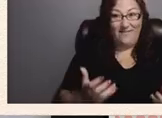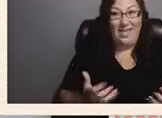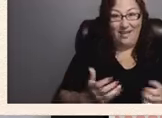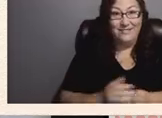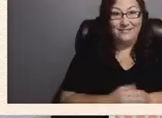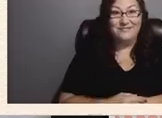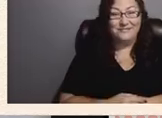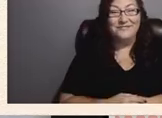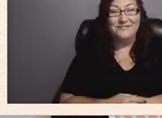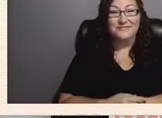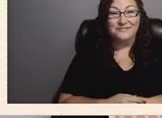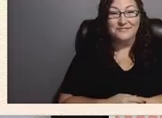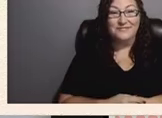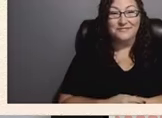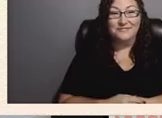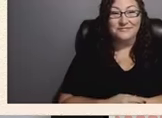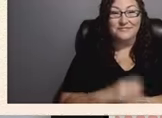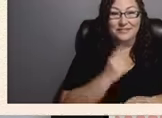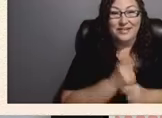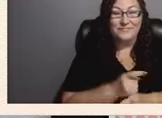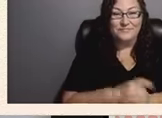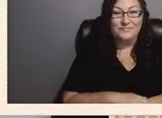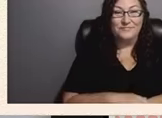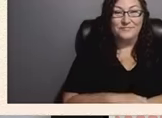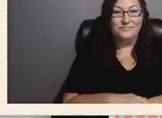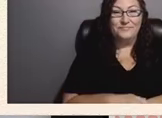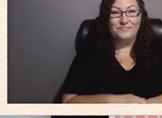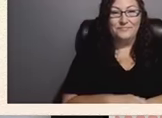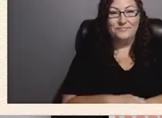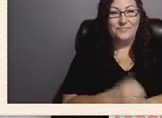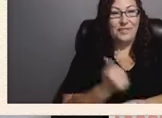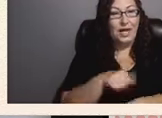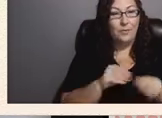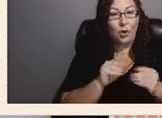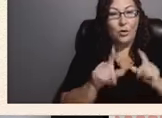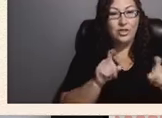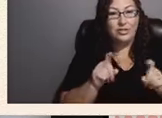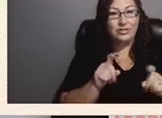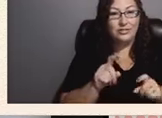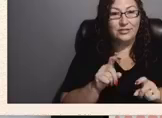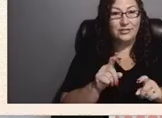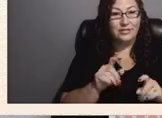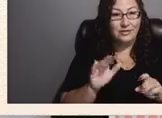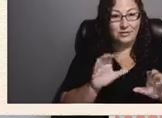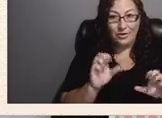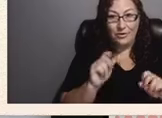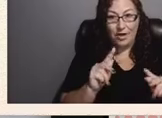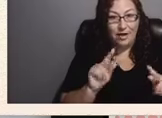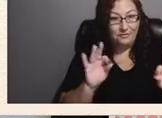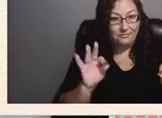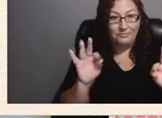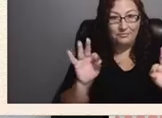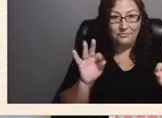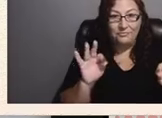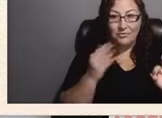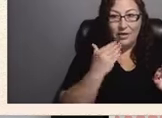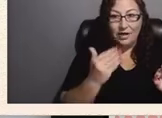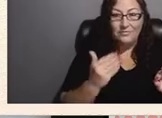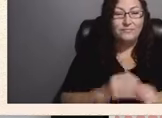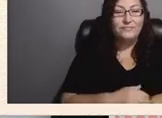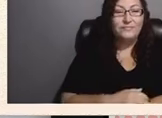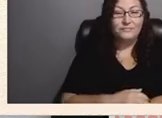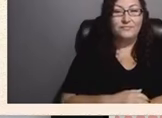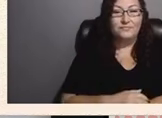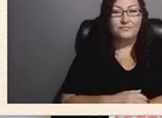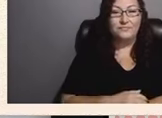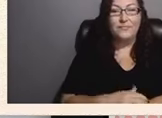Right. Any other questions? How about you guys? You good, Gary? Great. Yeah. Well,